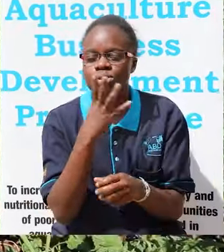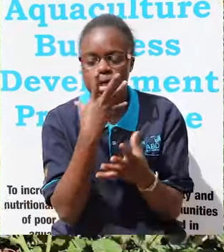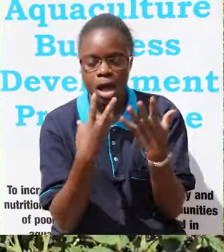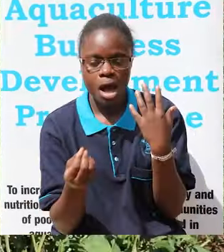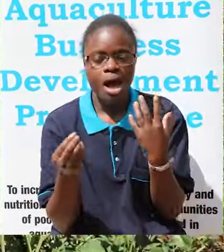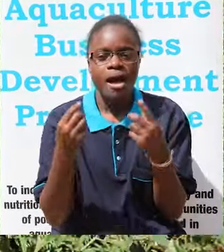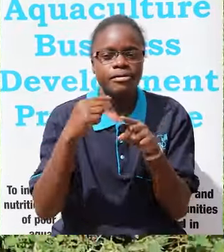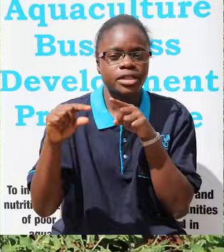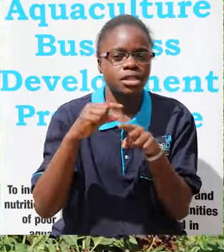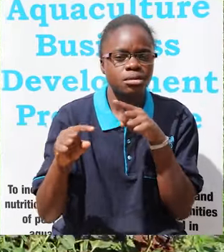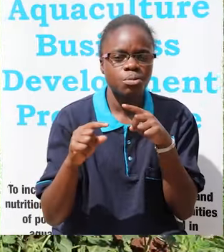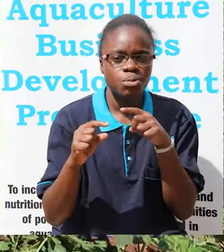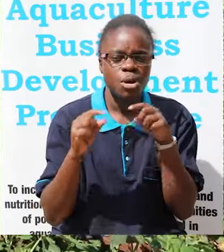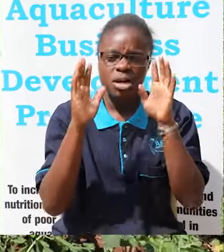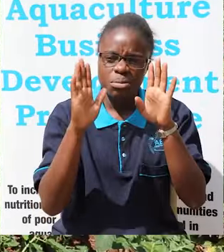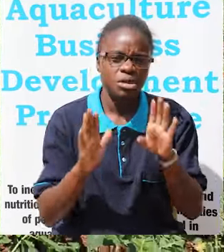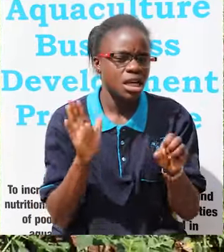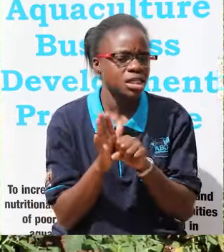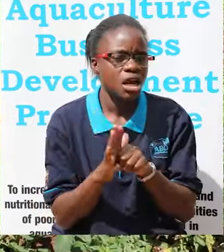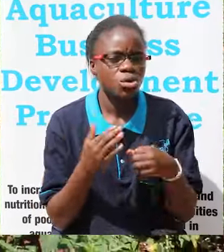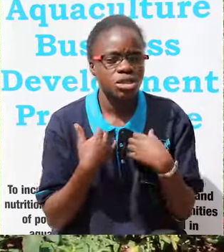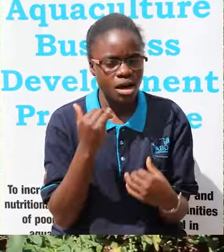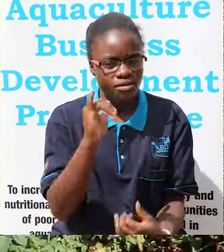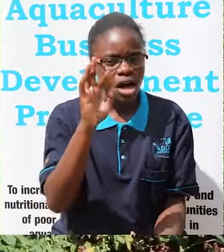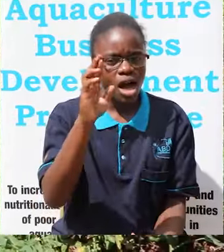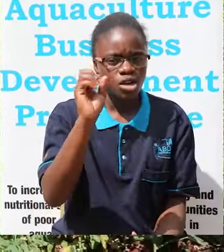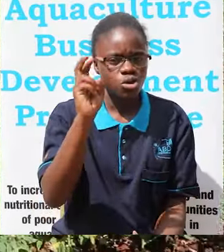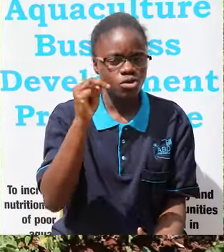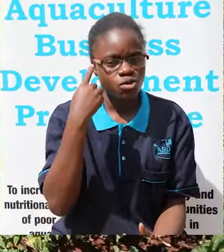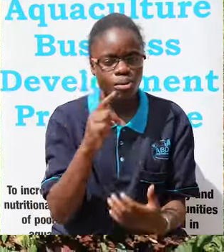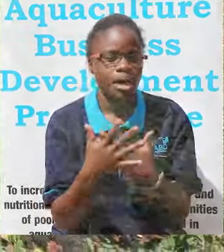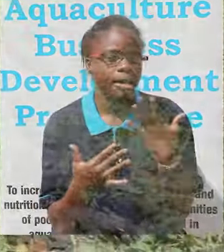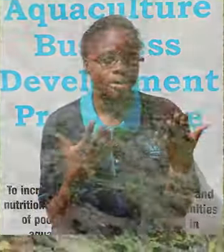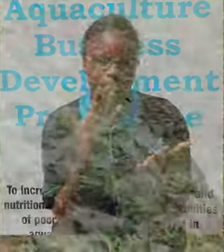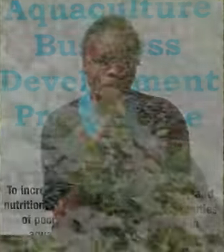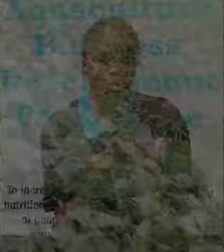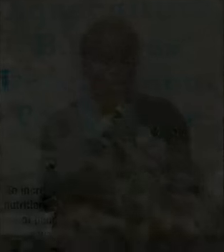sliminess, it is very rich and high in iron for blood building. Thank you.